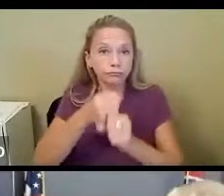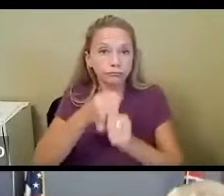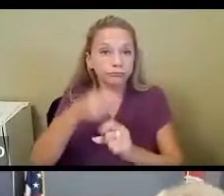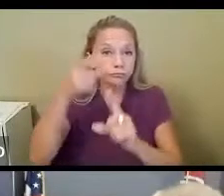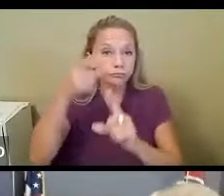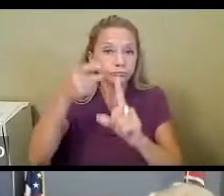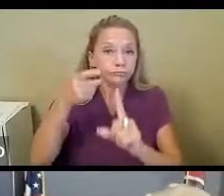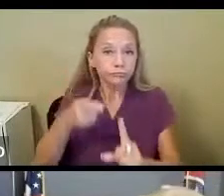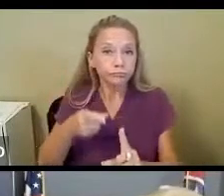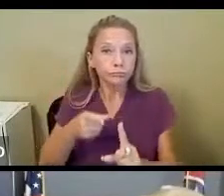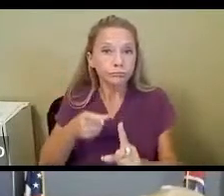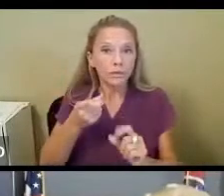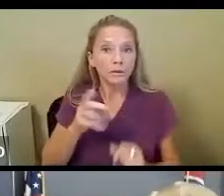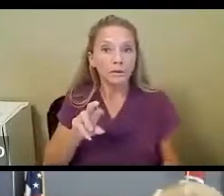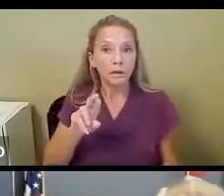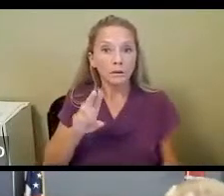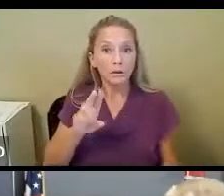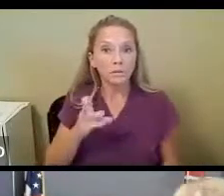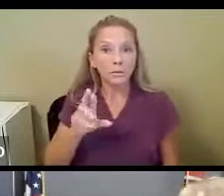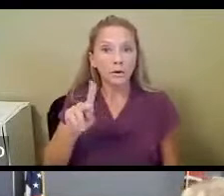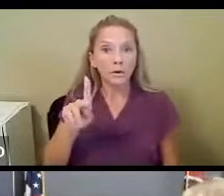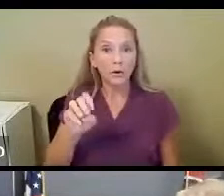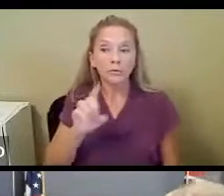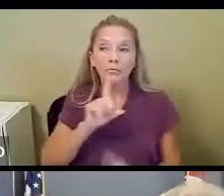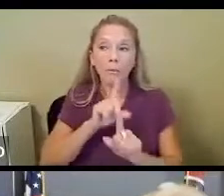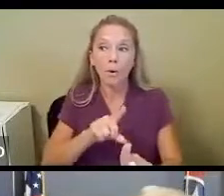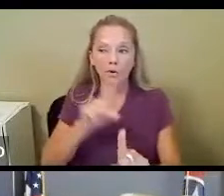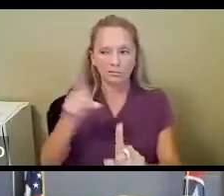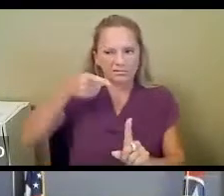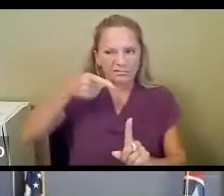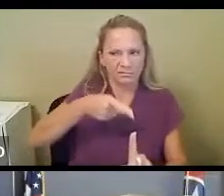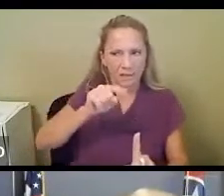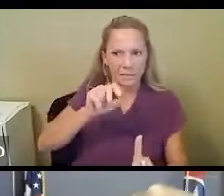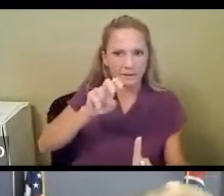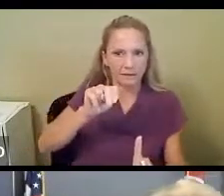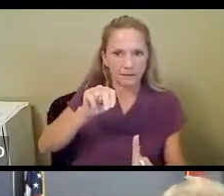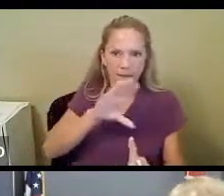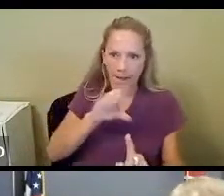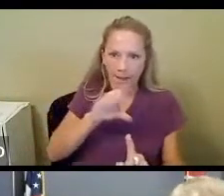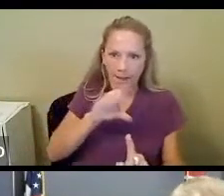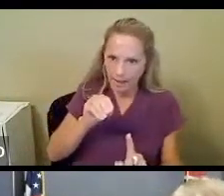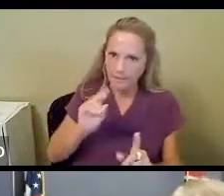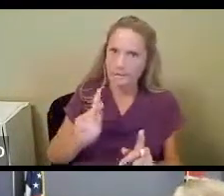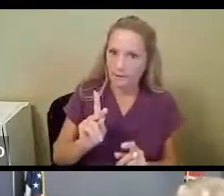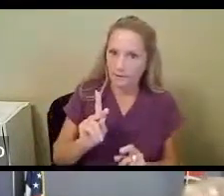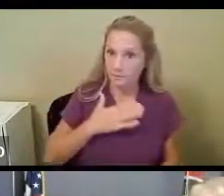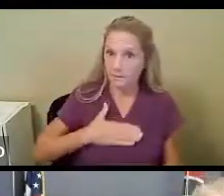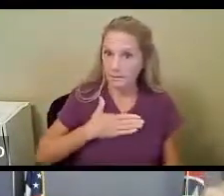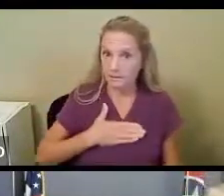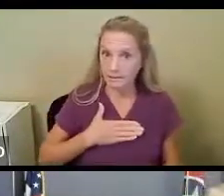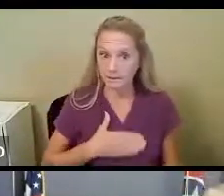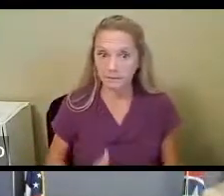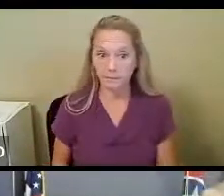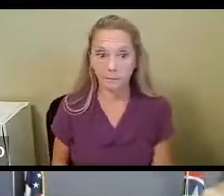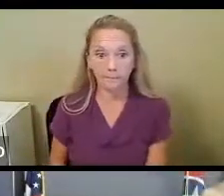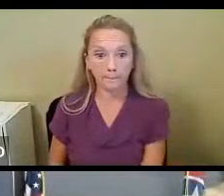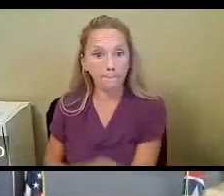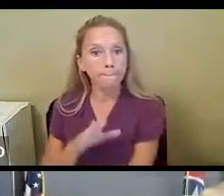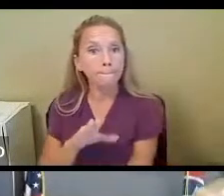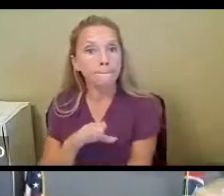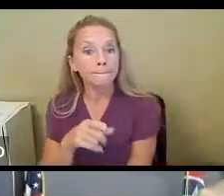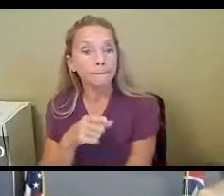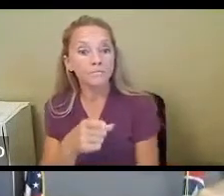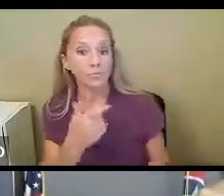report about Tennessee specifically and in Knoxville, if you will. Thank you. You all actually all have a copy of the